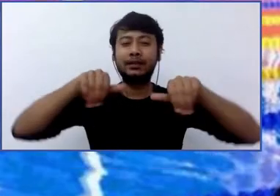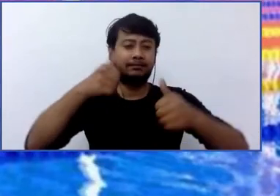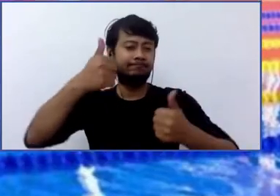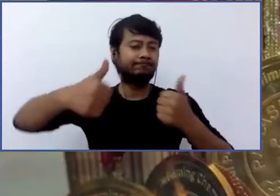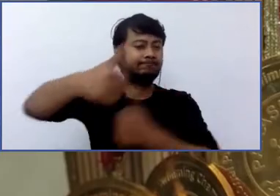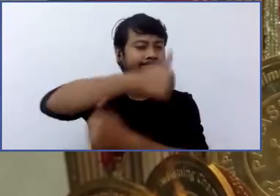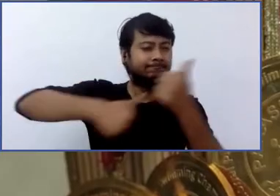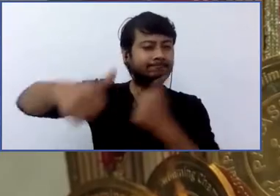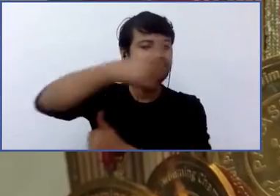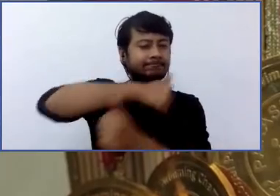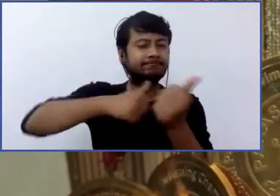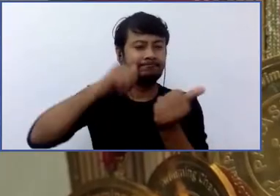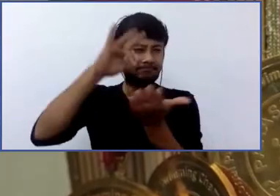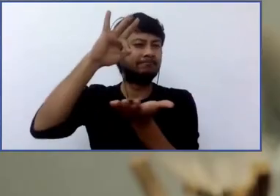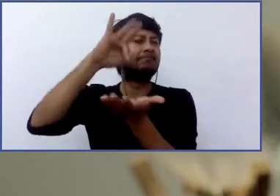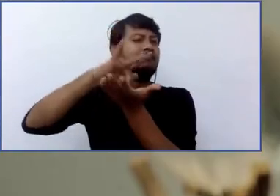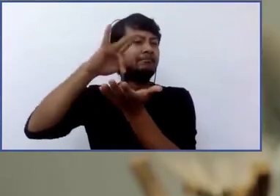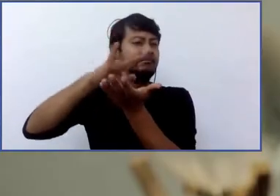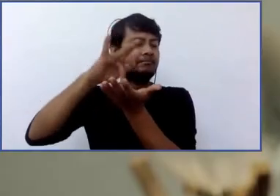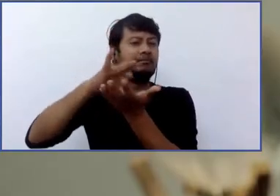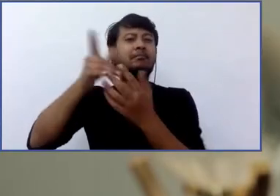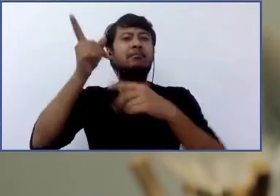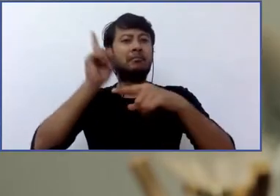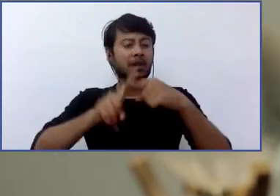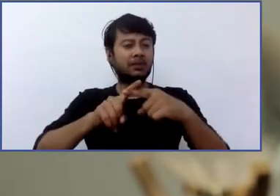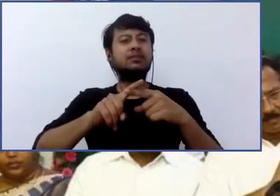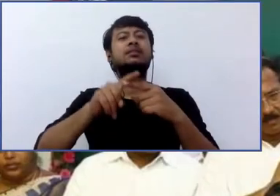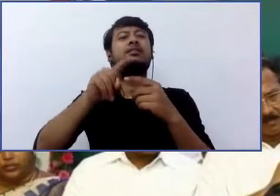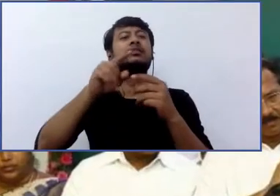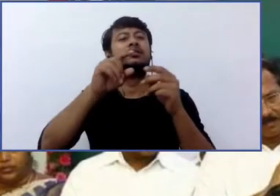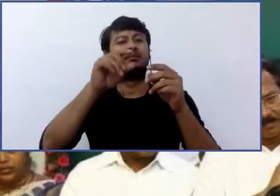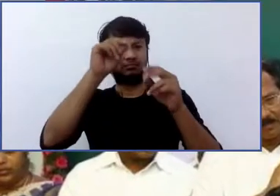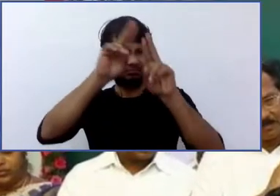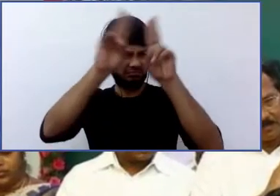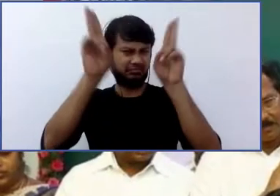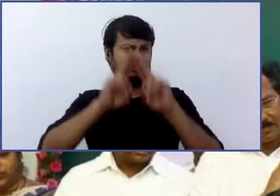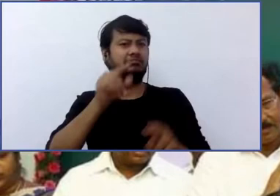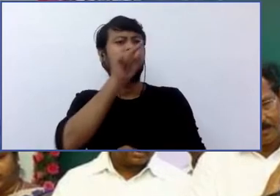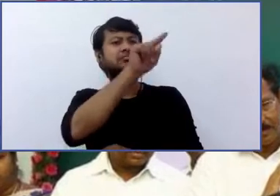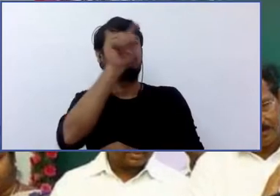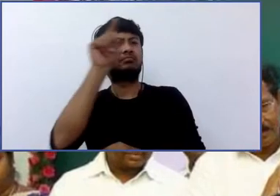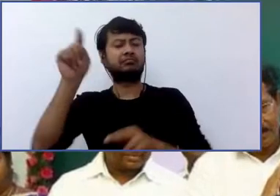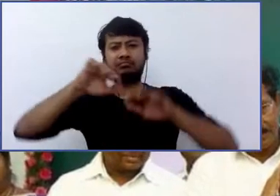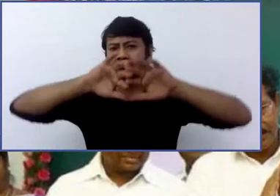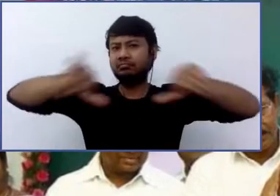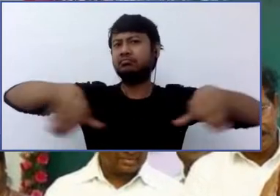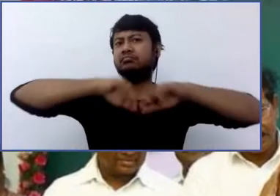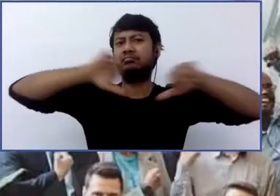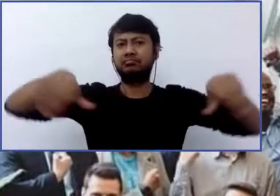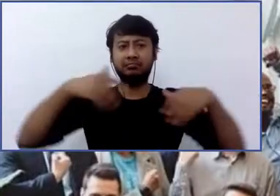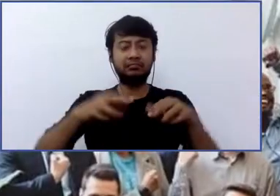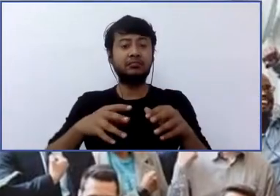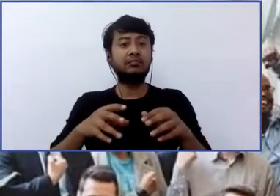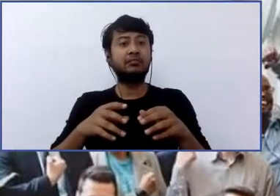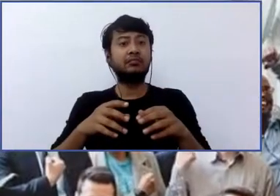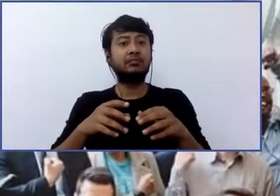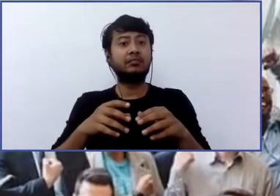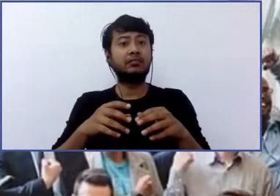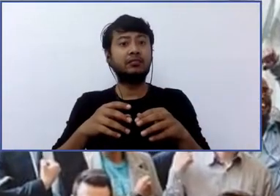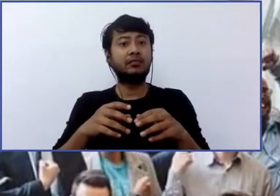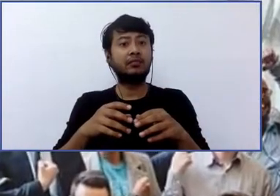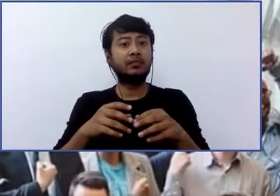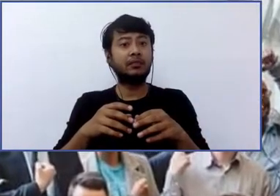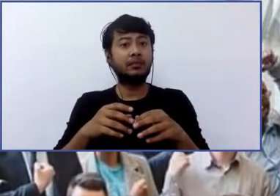the Para-Asian Games Jakarta. He is also a two-time national shooting champion and alumnus of the prestigious